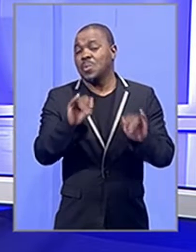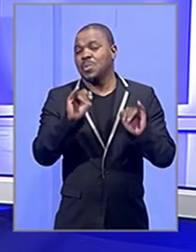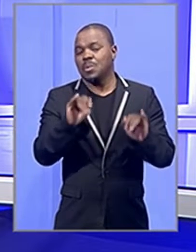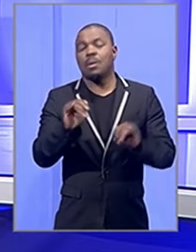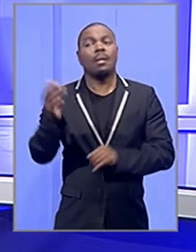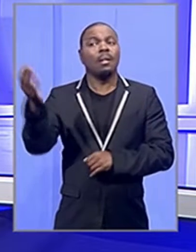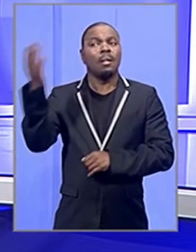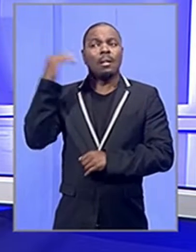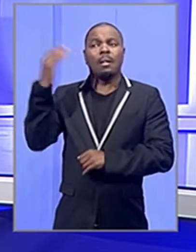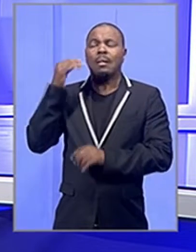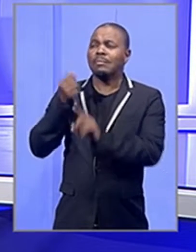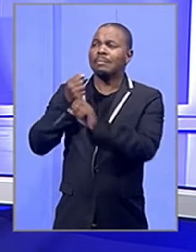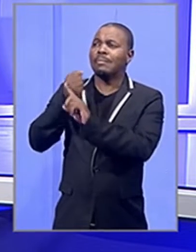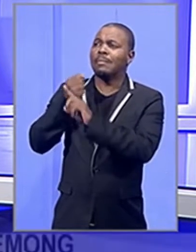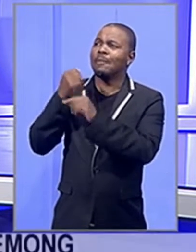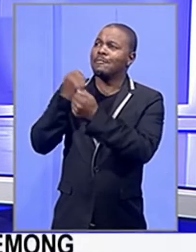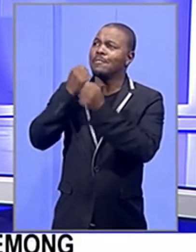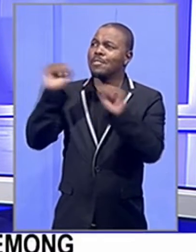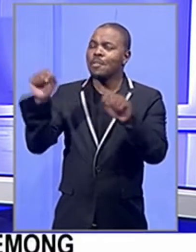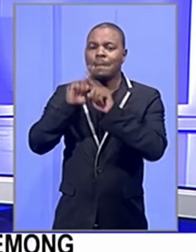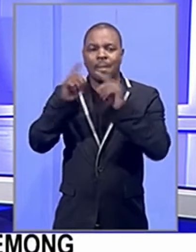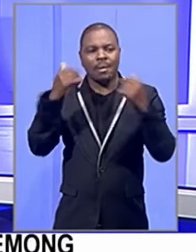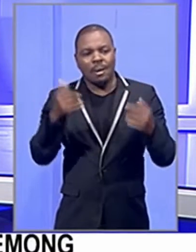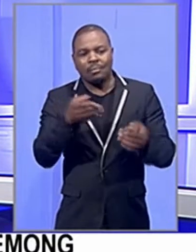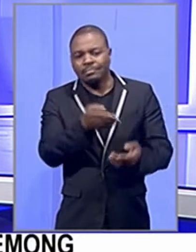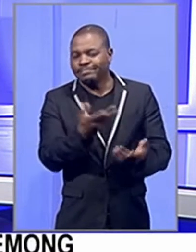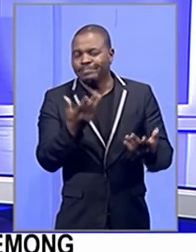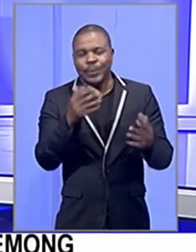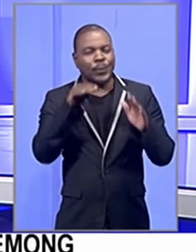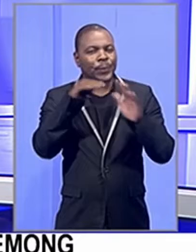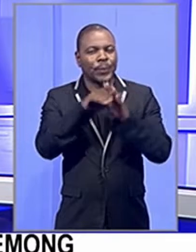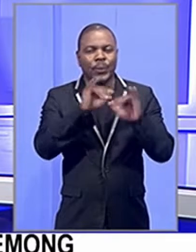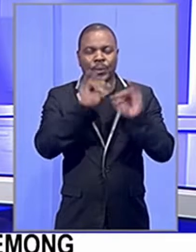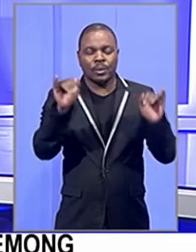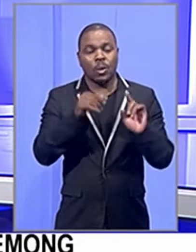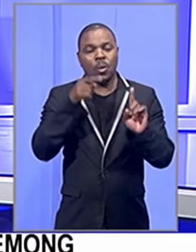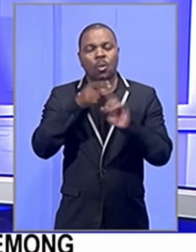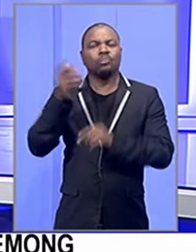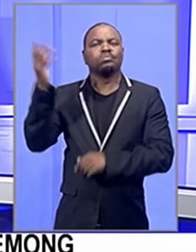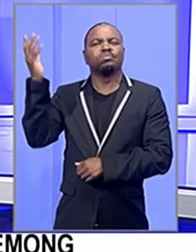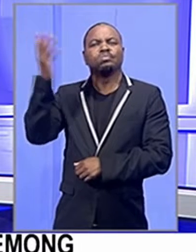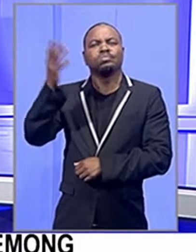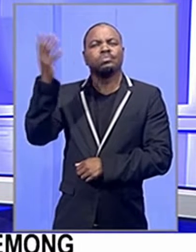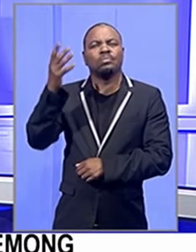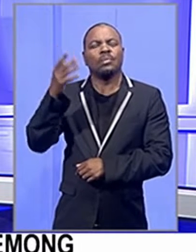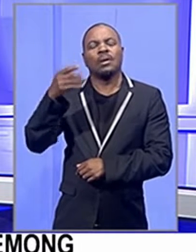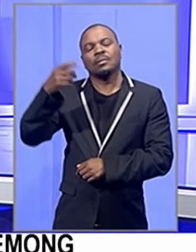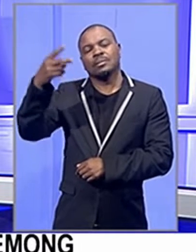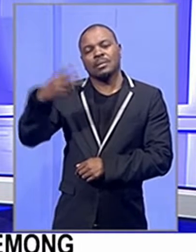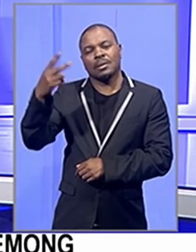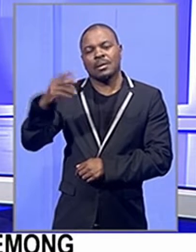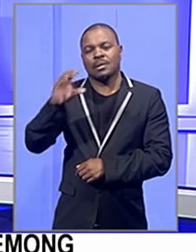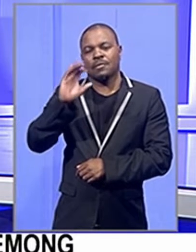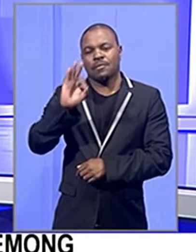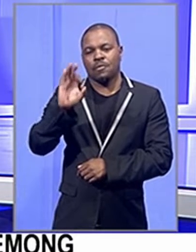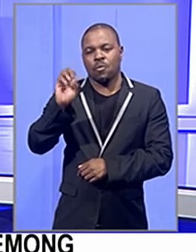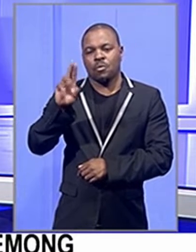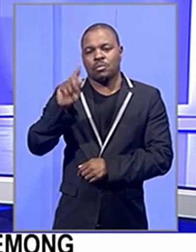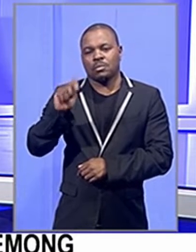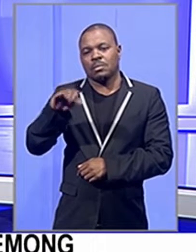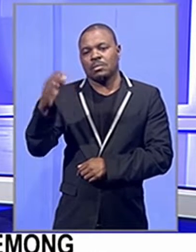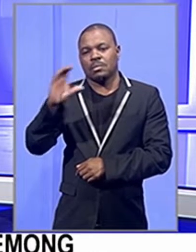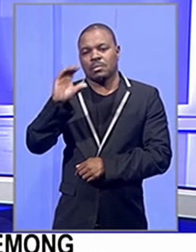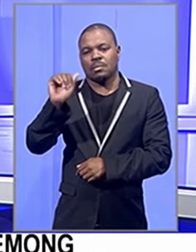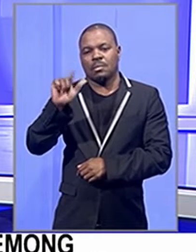selwe tjero ki batuba banchi ha se sa peta gala, o be abu lela li nane un tuto, la sogo pocho, la bubedi, la fote ta